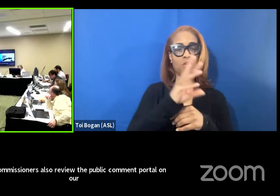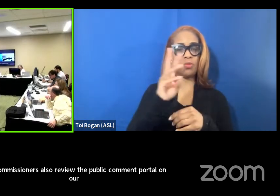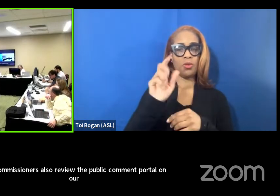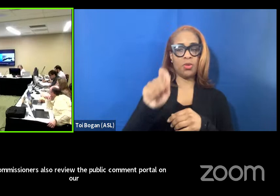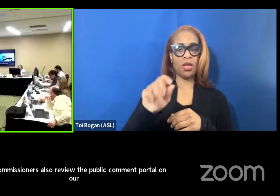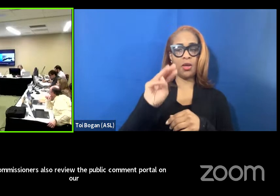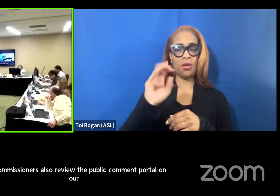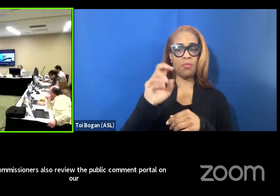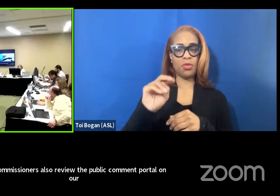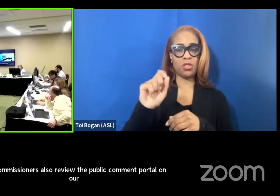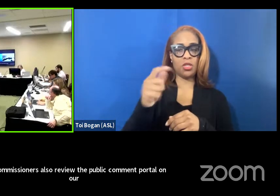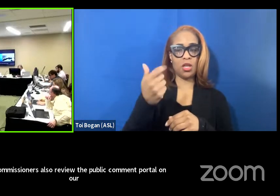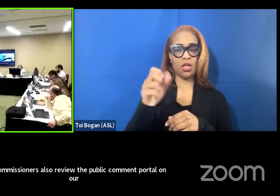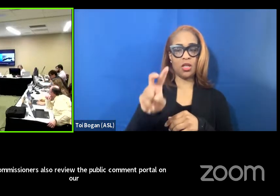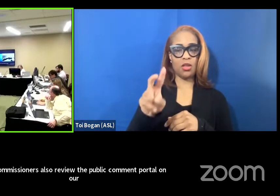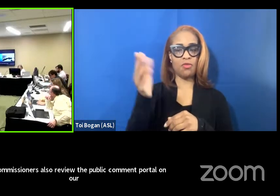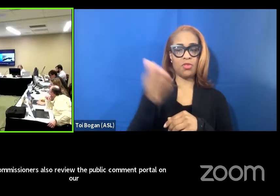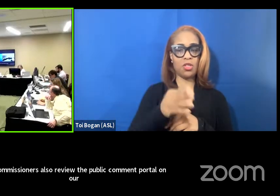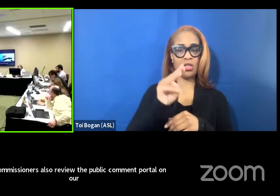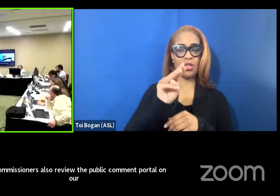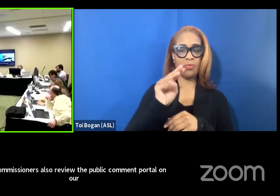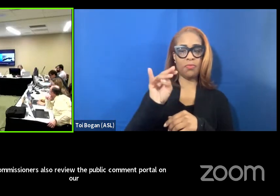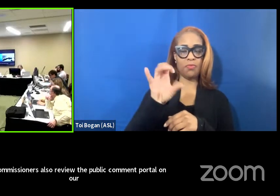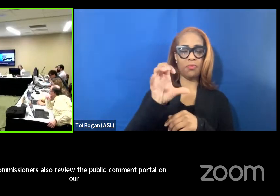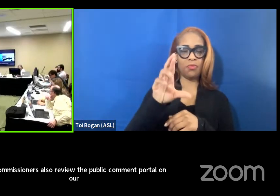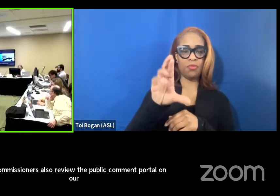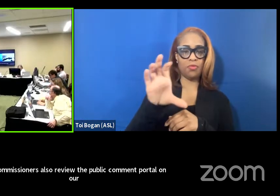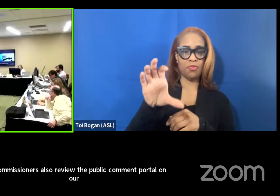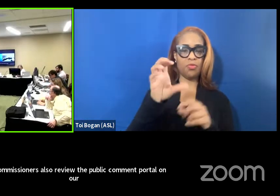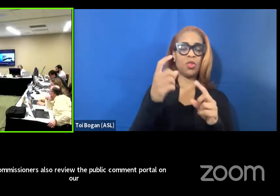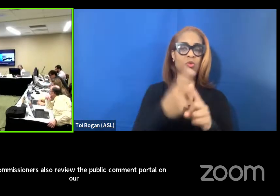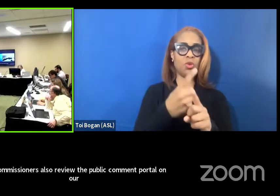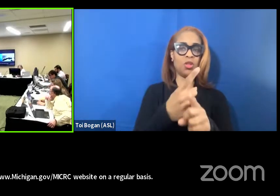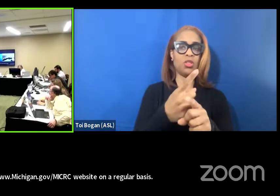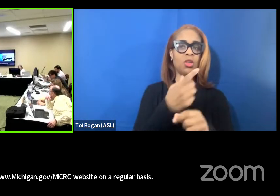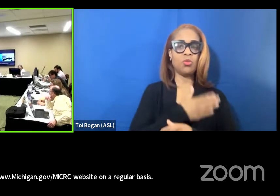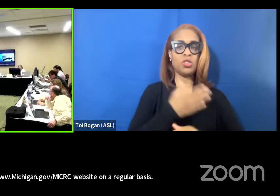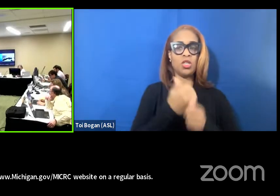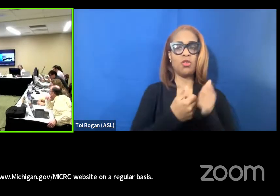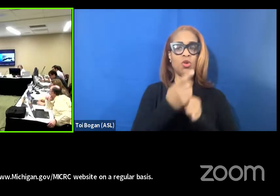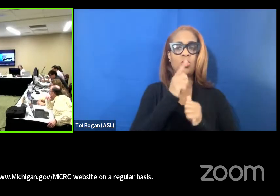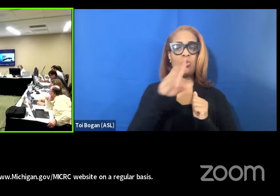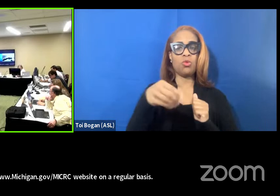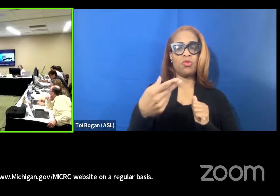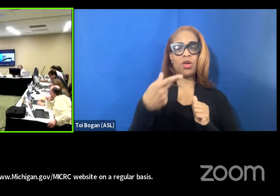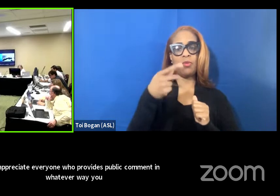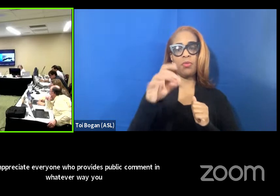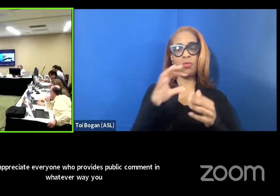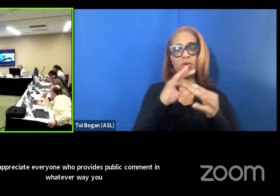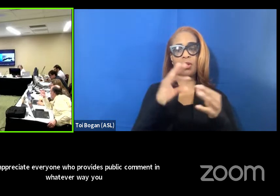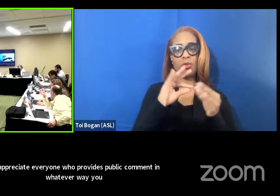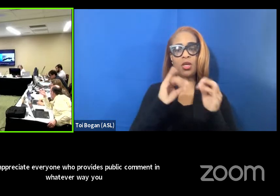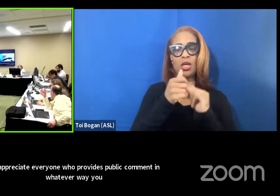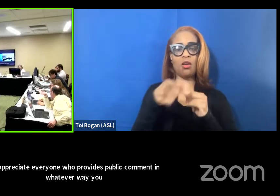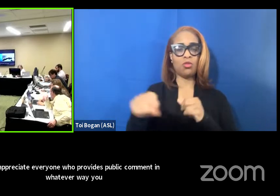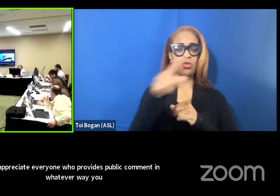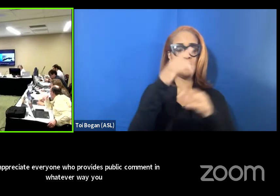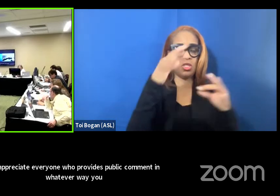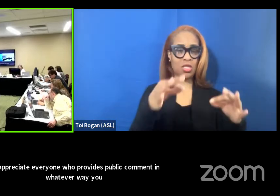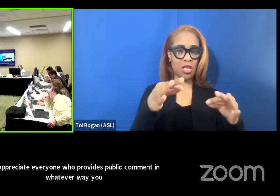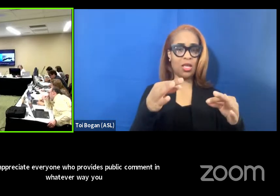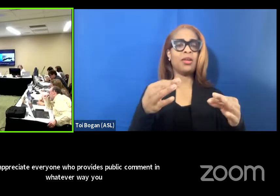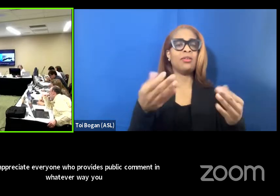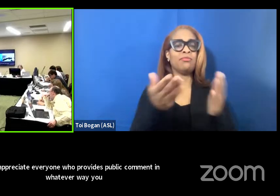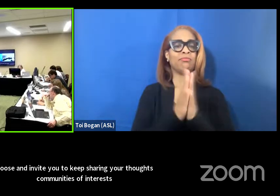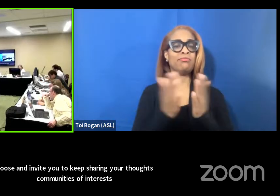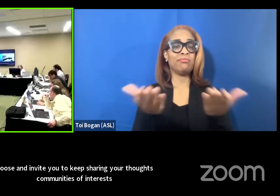forward slash micrc website on a regular basis we appreciate everyone who provides public comment in whatever way you choose and invite you to keep sharing